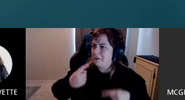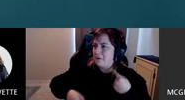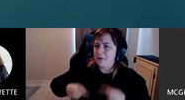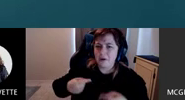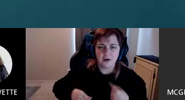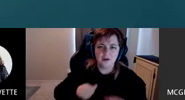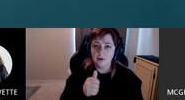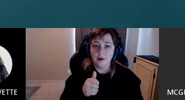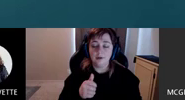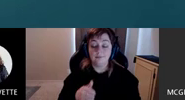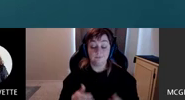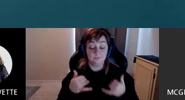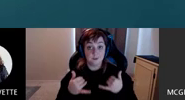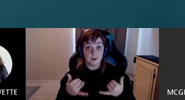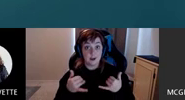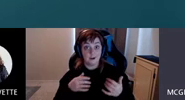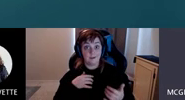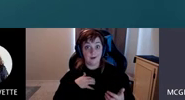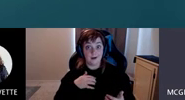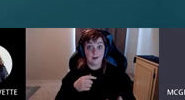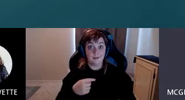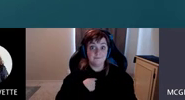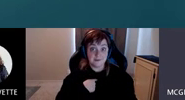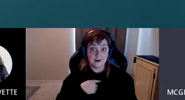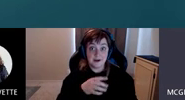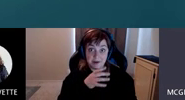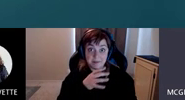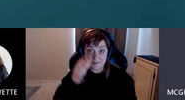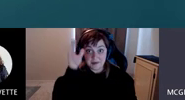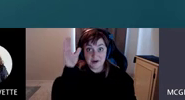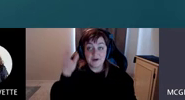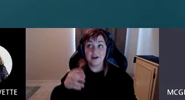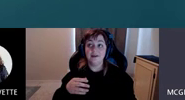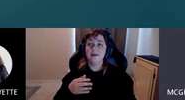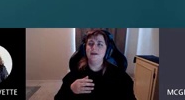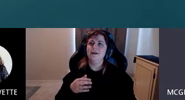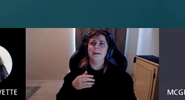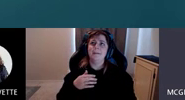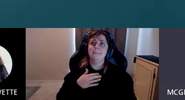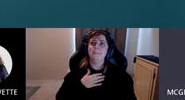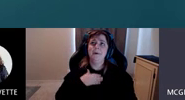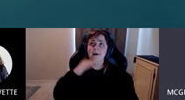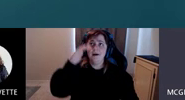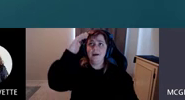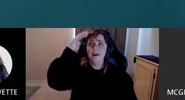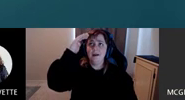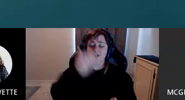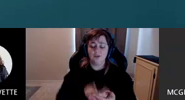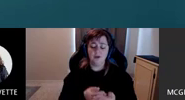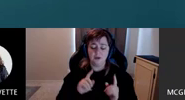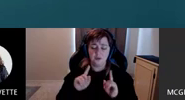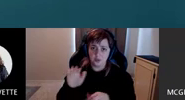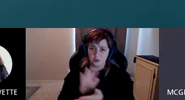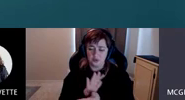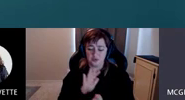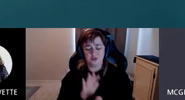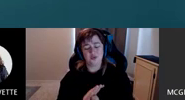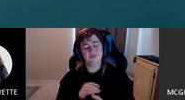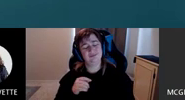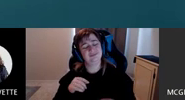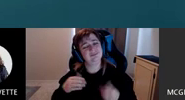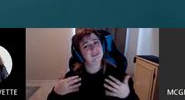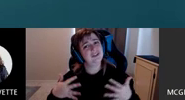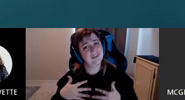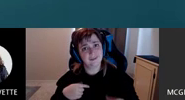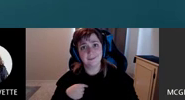sending my son to school. So I'm like, right, I can understand that. Especially since, you know, living abroad, you didn't